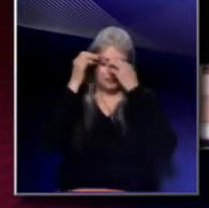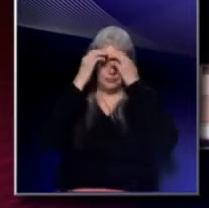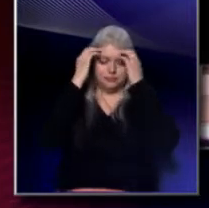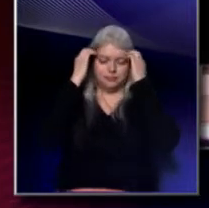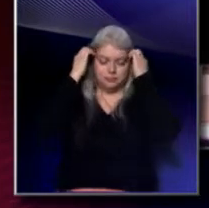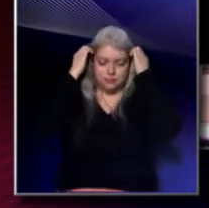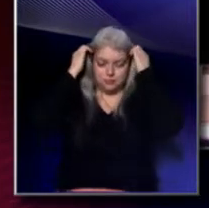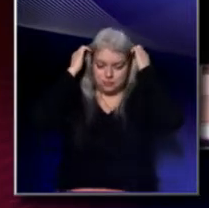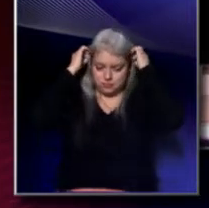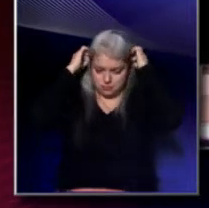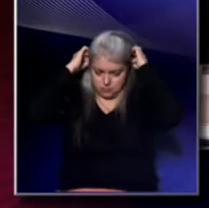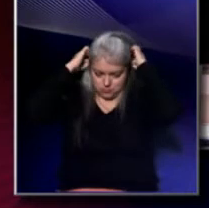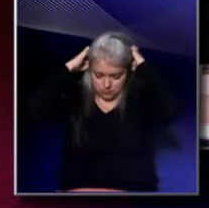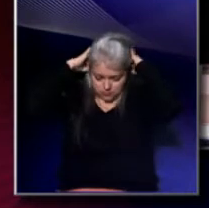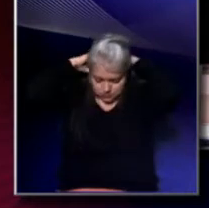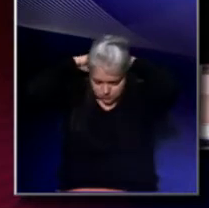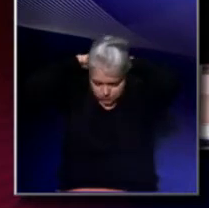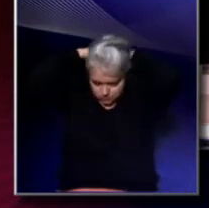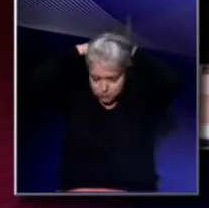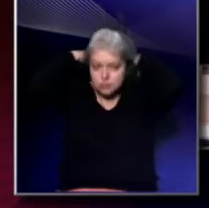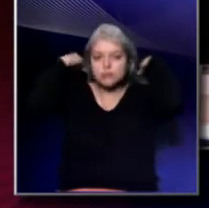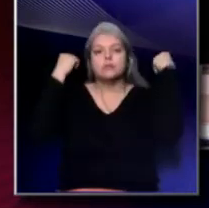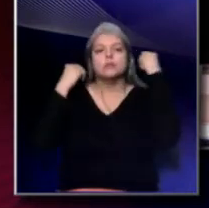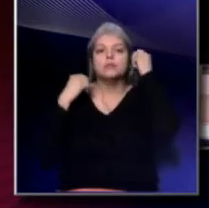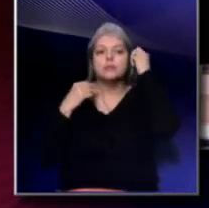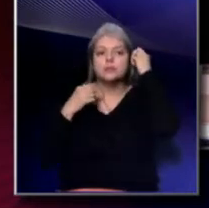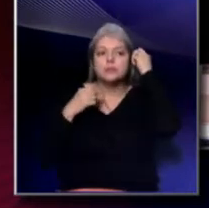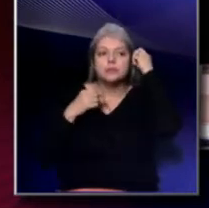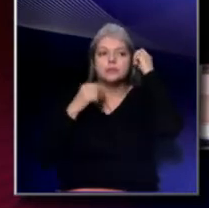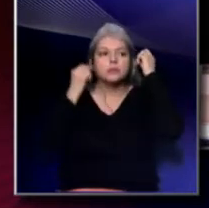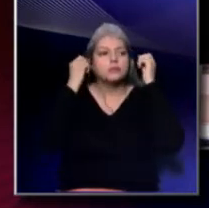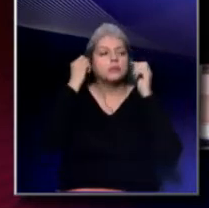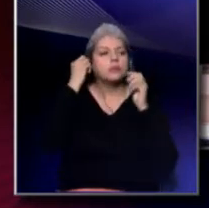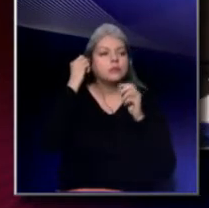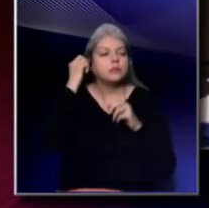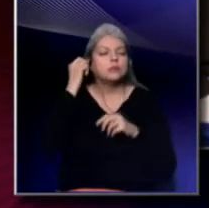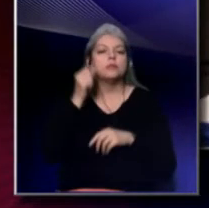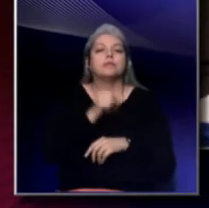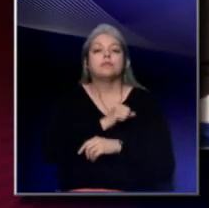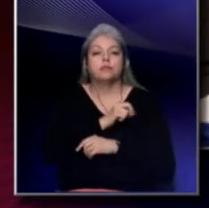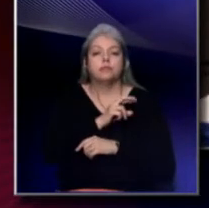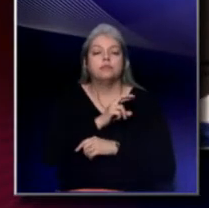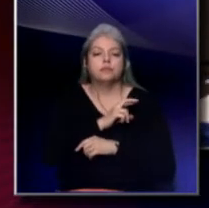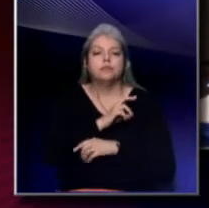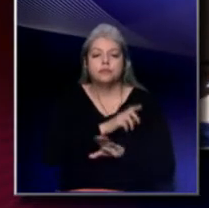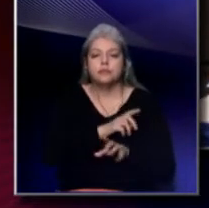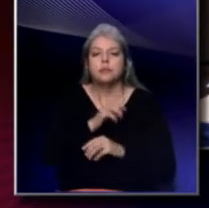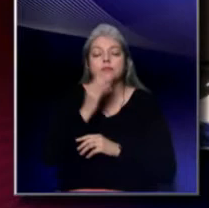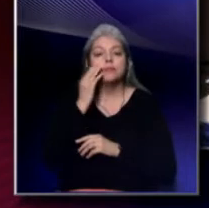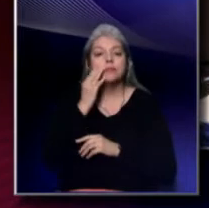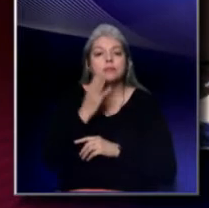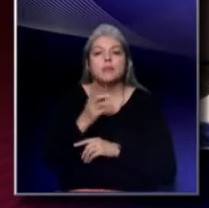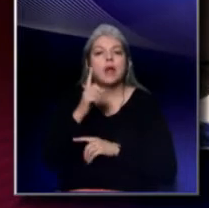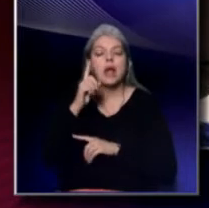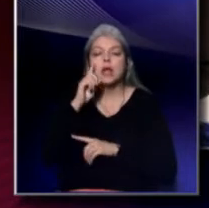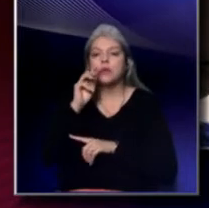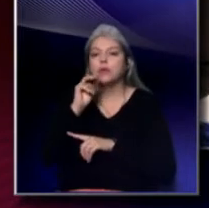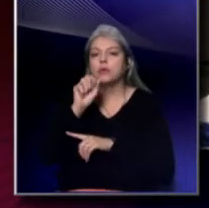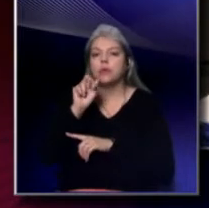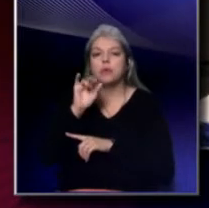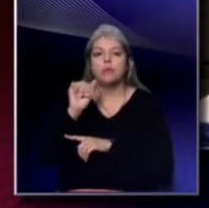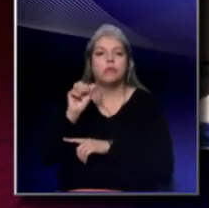I'm sorry, this is Annette's speaking. I don't think Maria